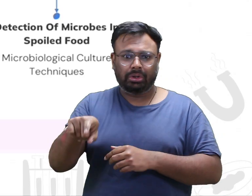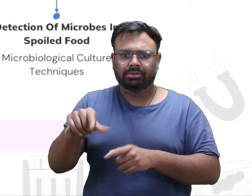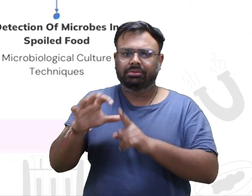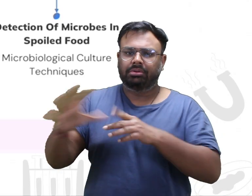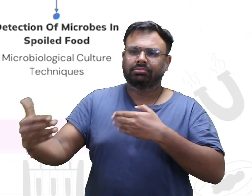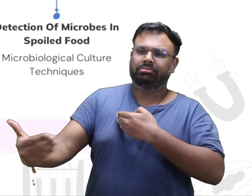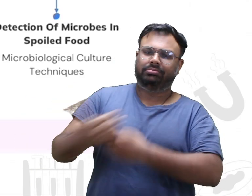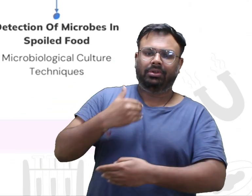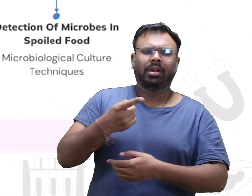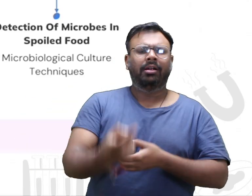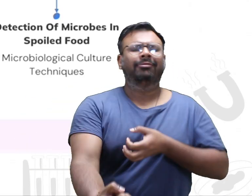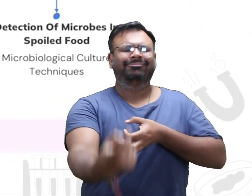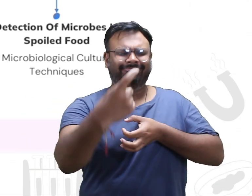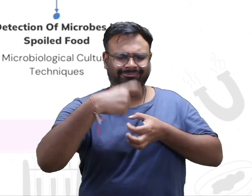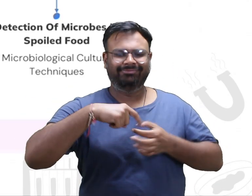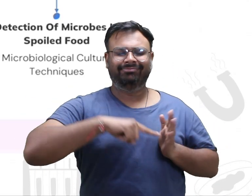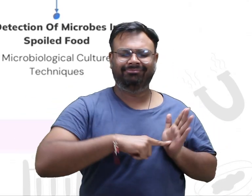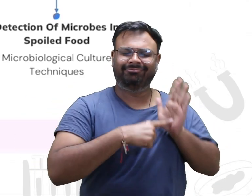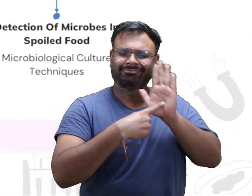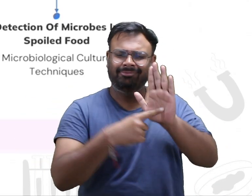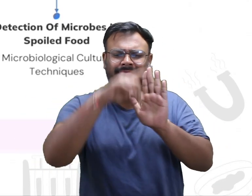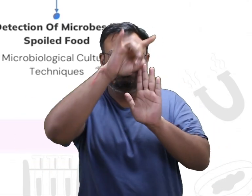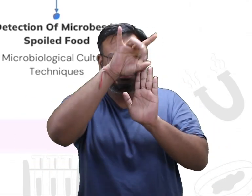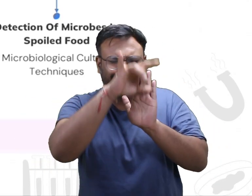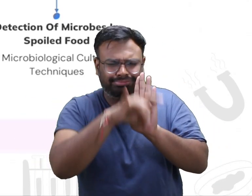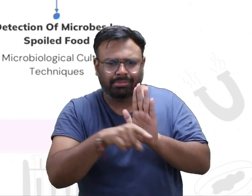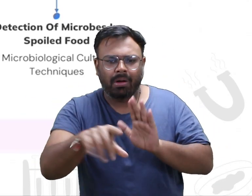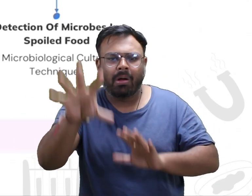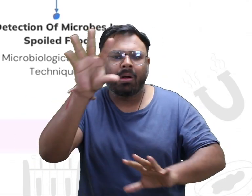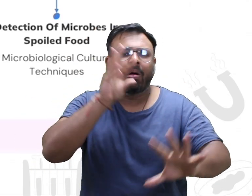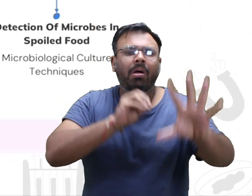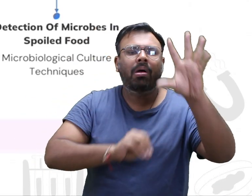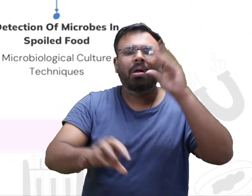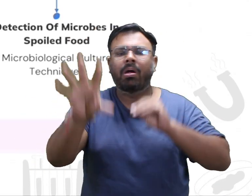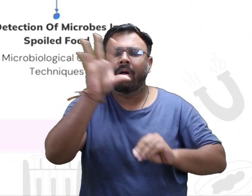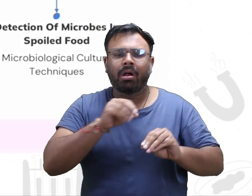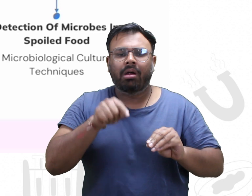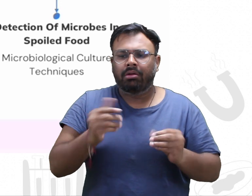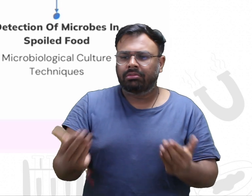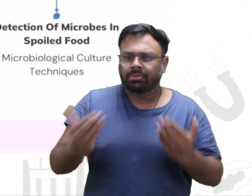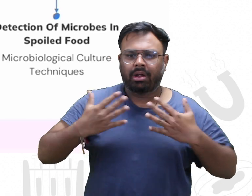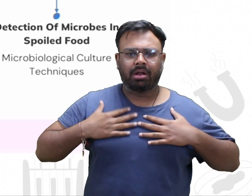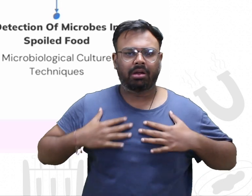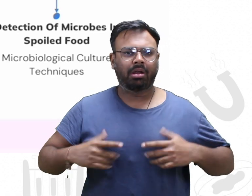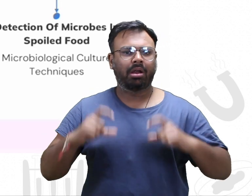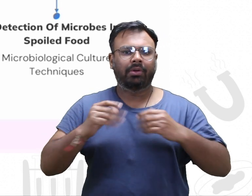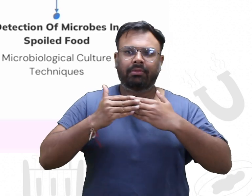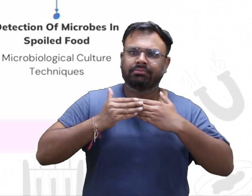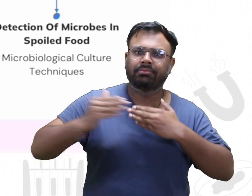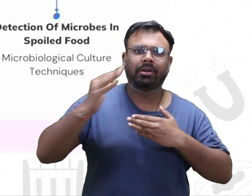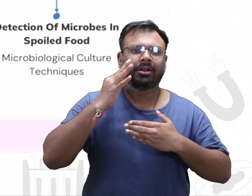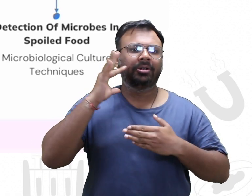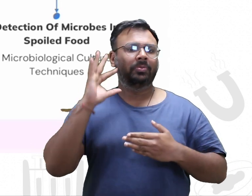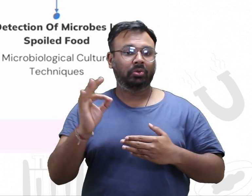and the danger of bacterial contamination. Join us as we delve into how these factors affect our health and